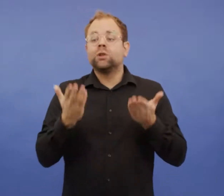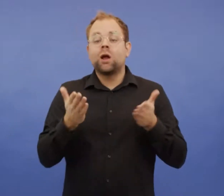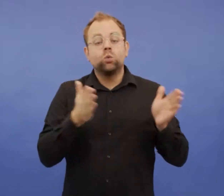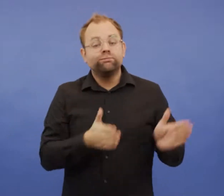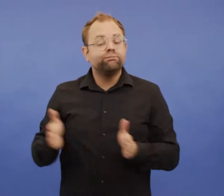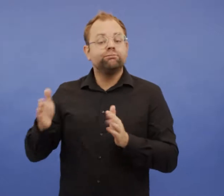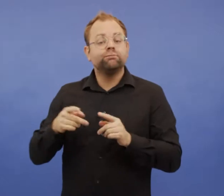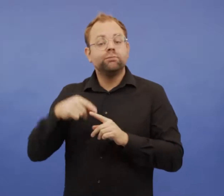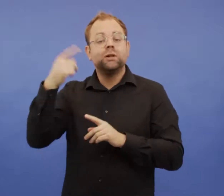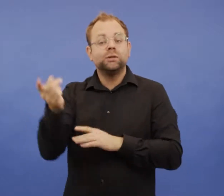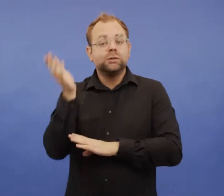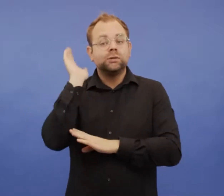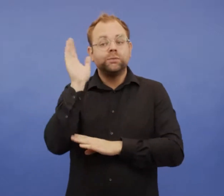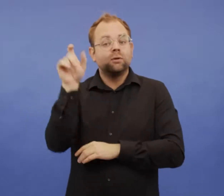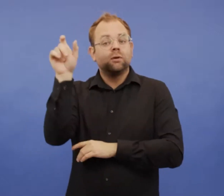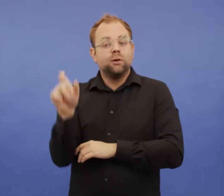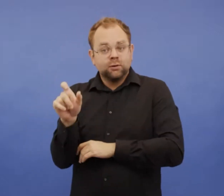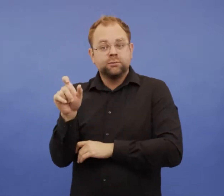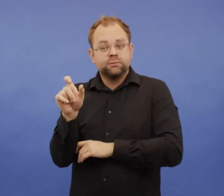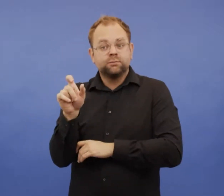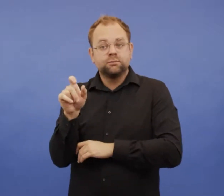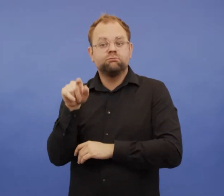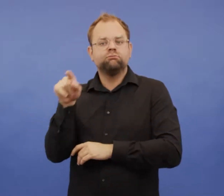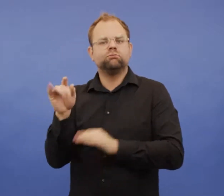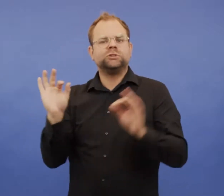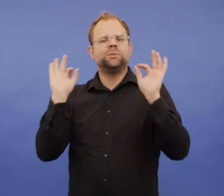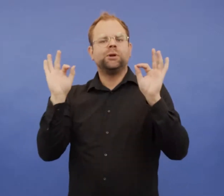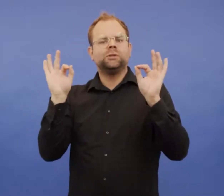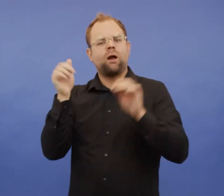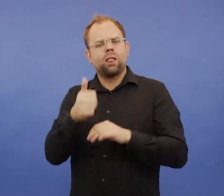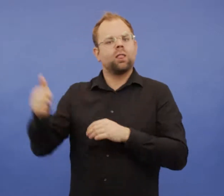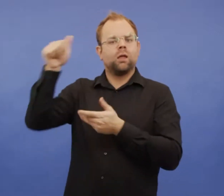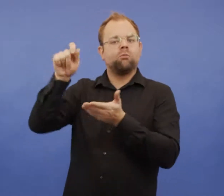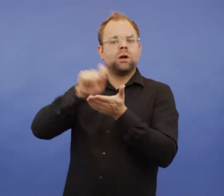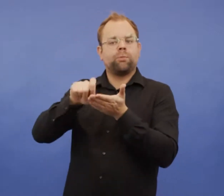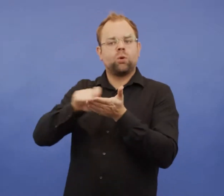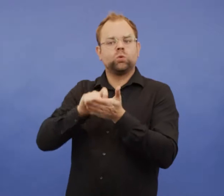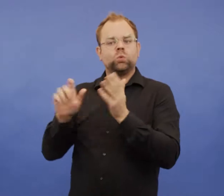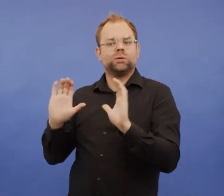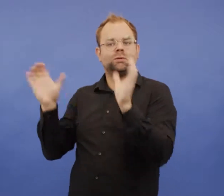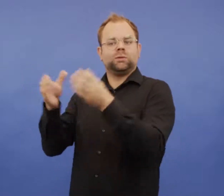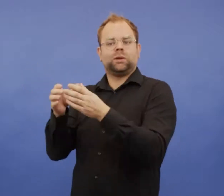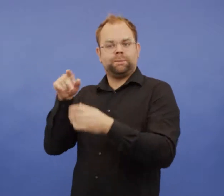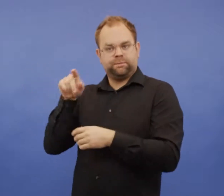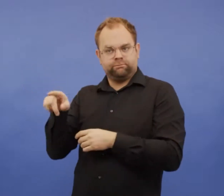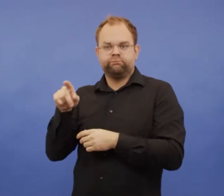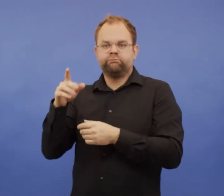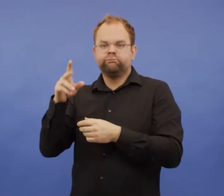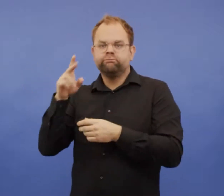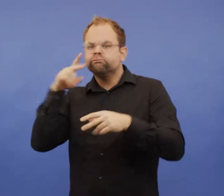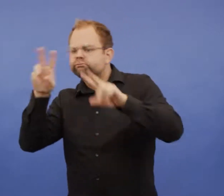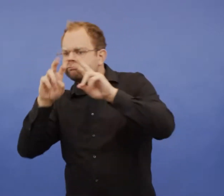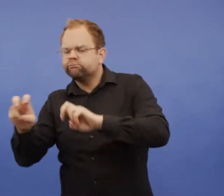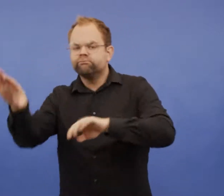Pons. Will is currently serving as Senior Legal Advisor and Researcher to the UN Special Rapporteur on the Rights of Persons with